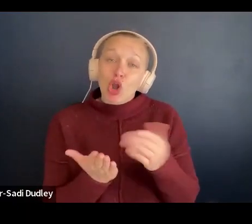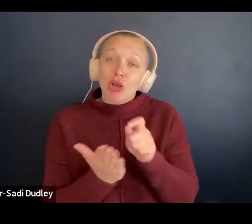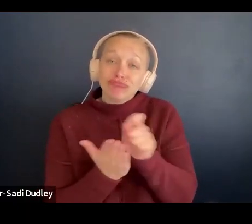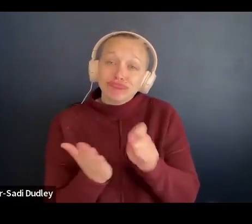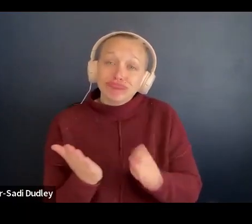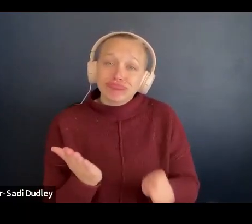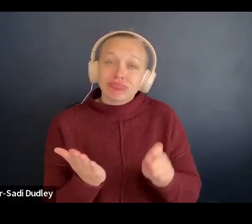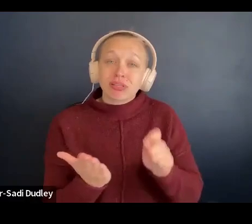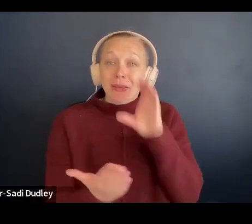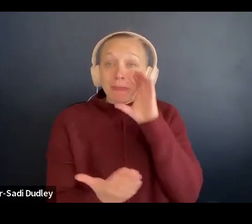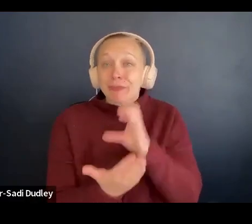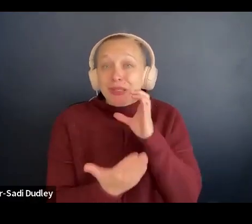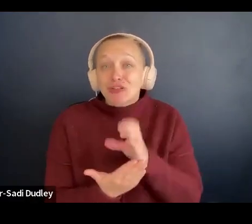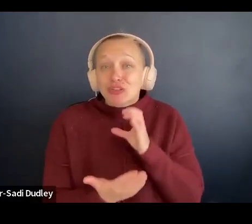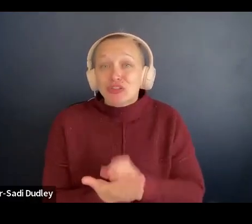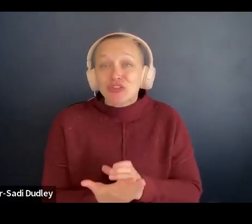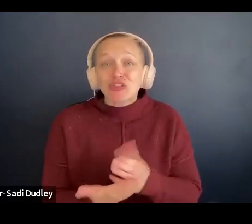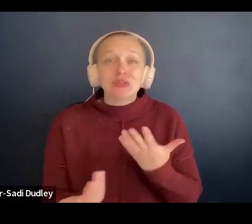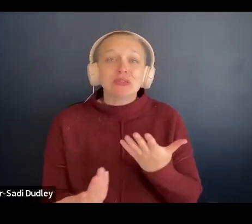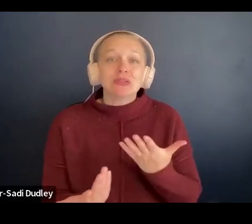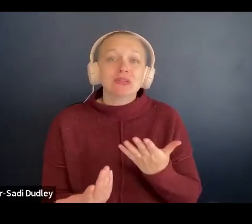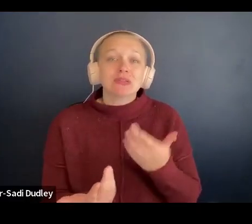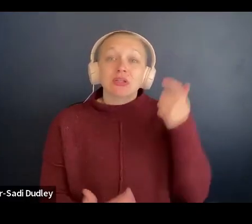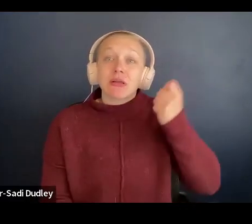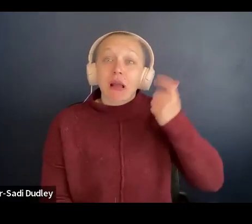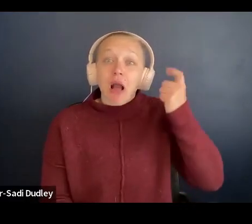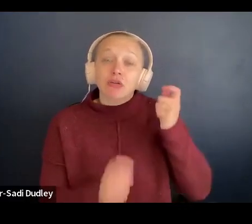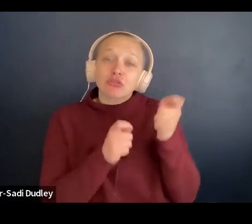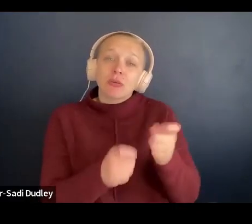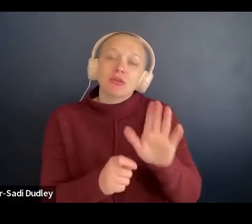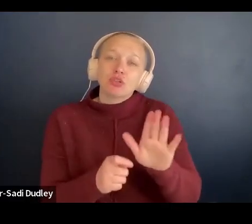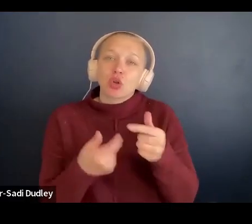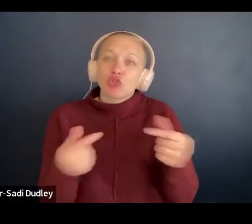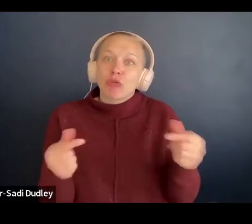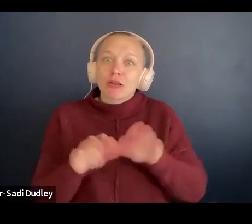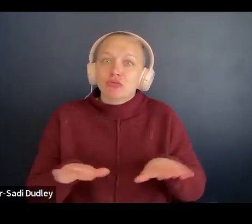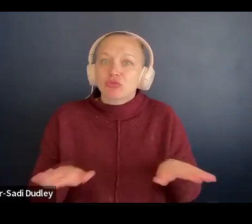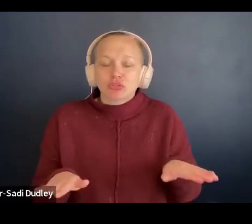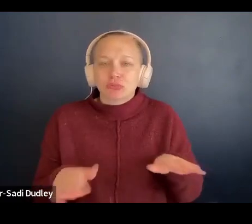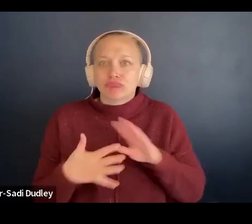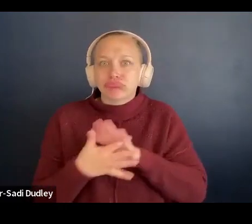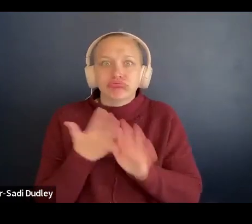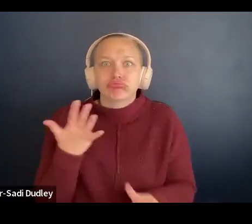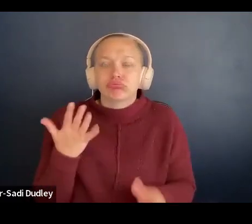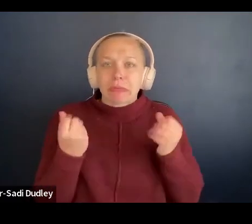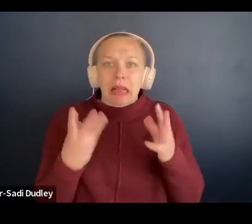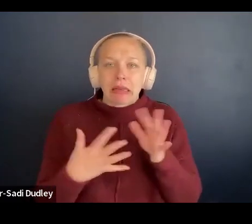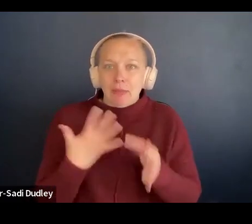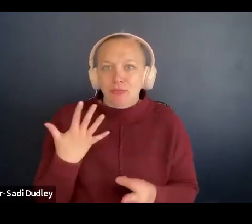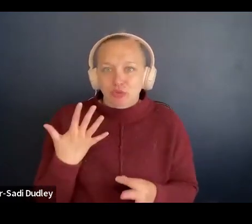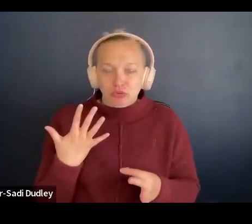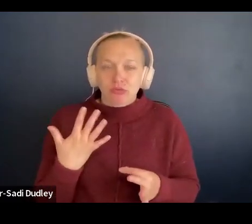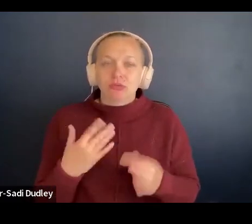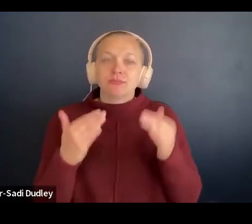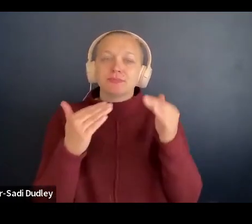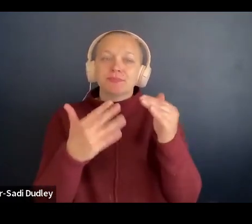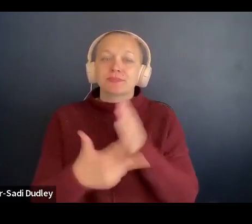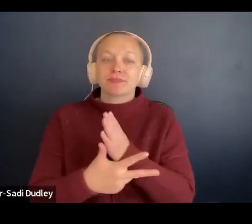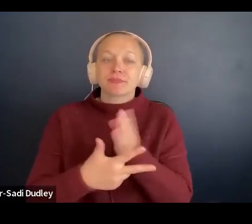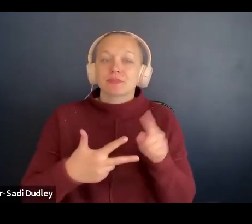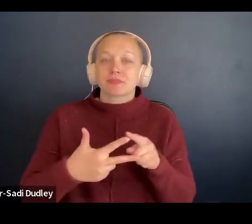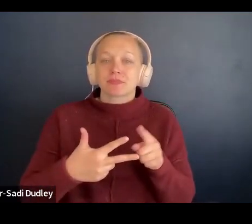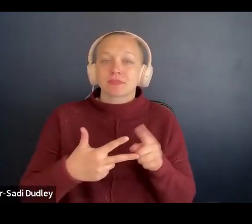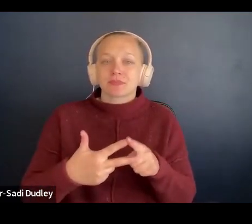photo collage, a scholarship for grandchildren, etc. And then planning the vigil, which